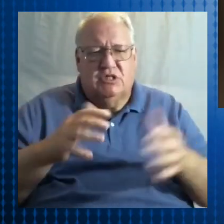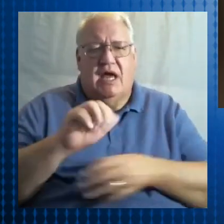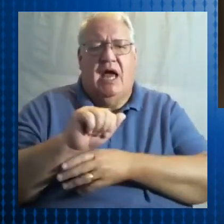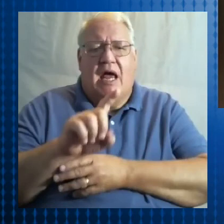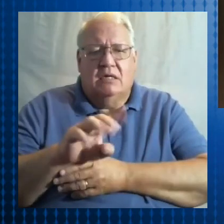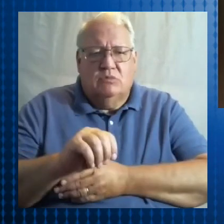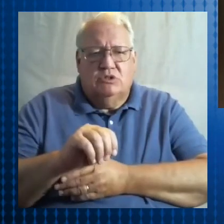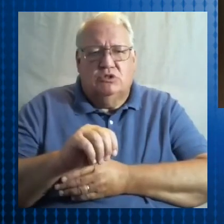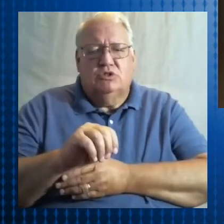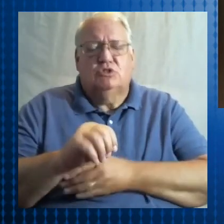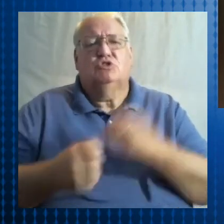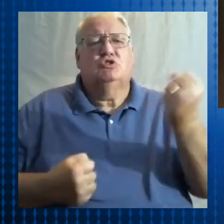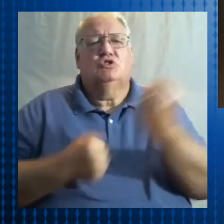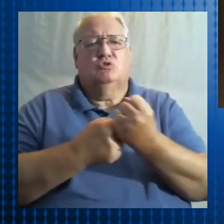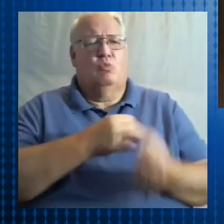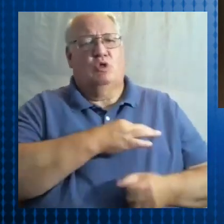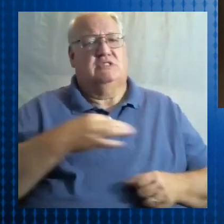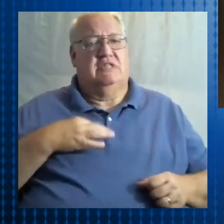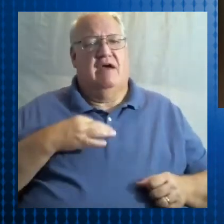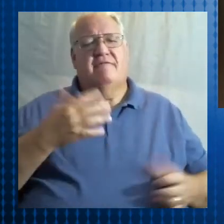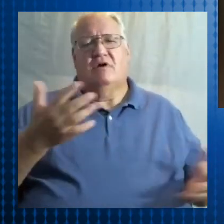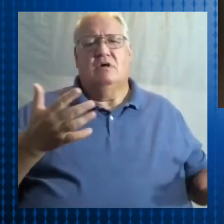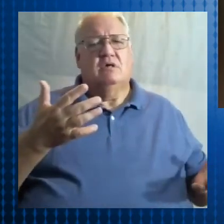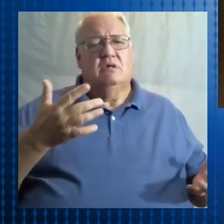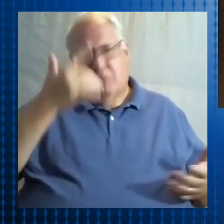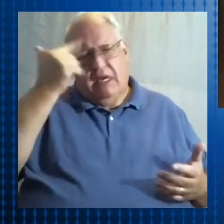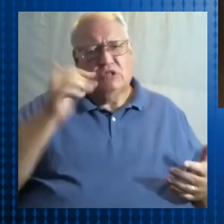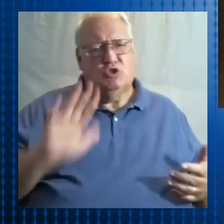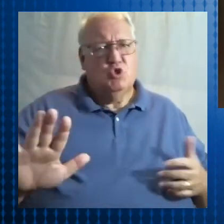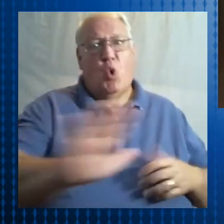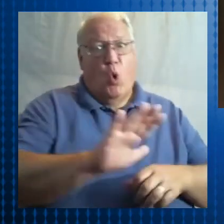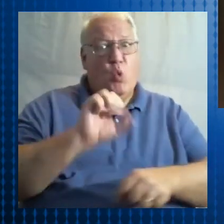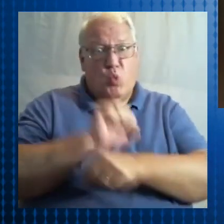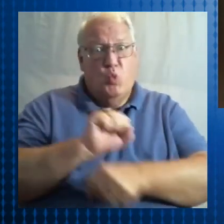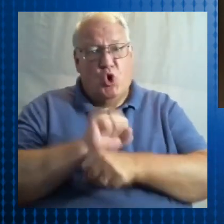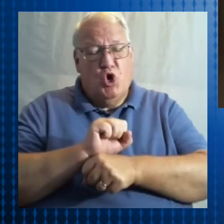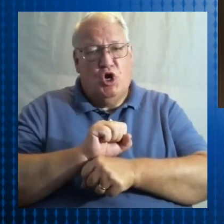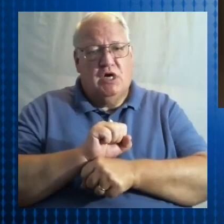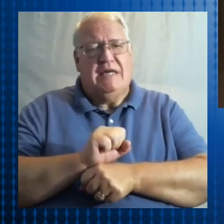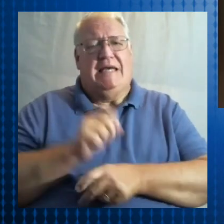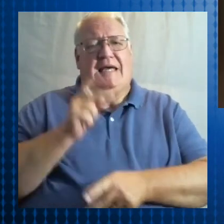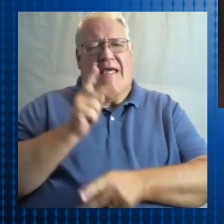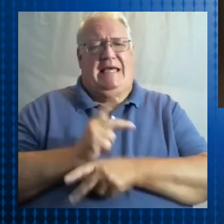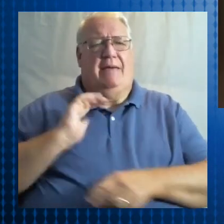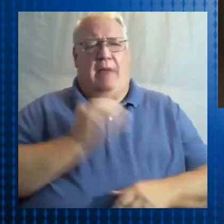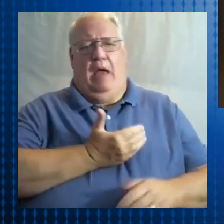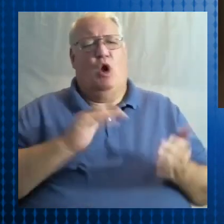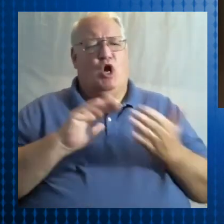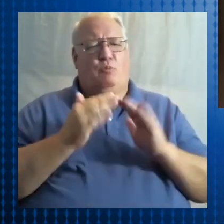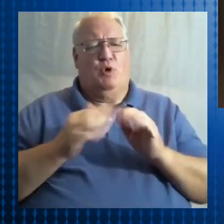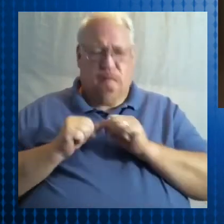and support staff because of the work that you have done to keep our community going